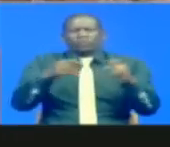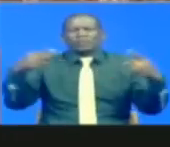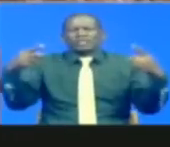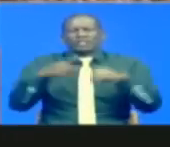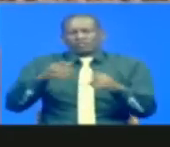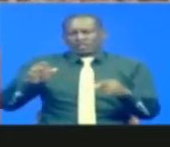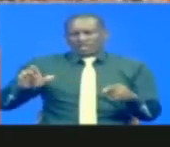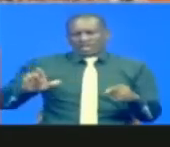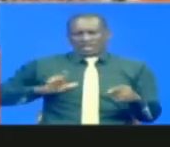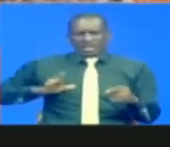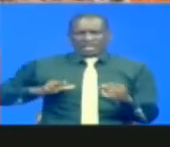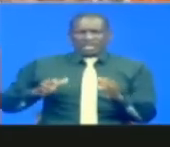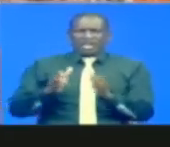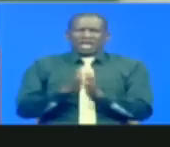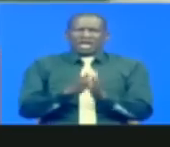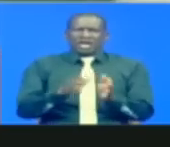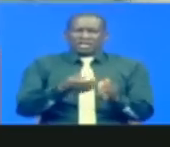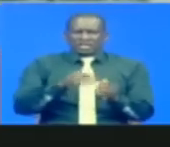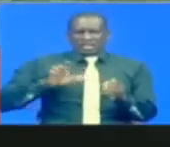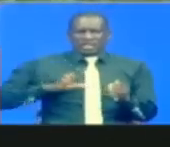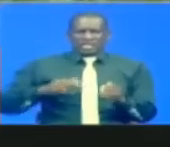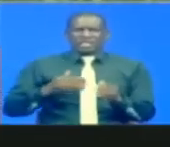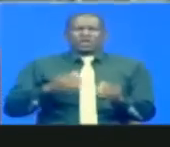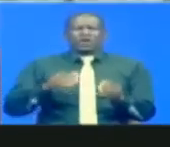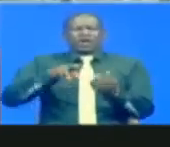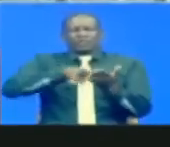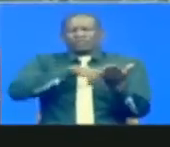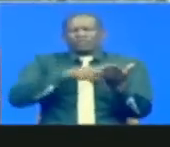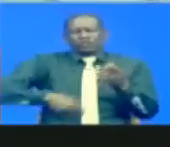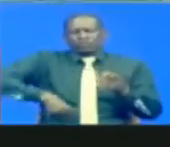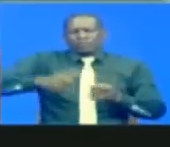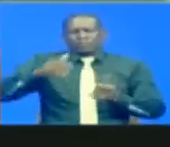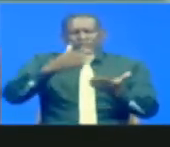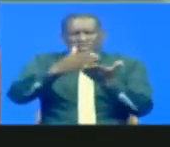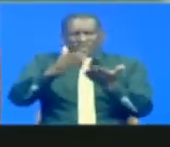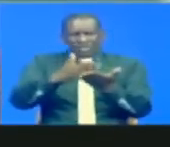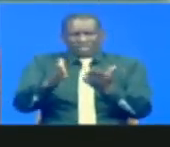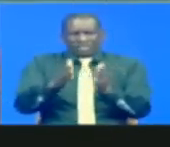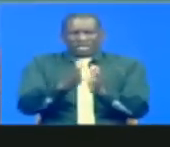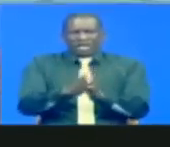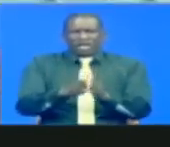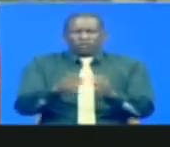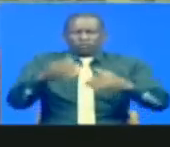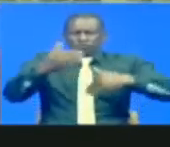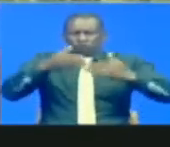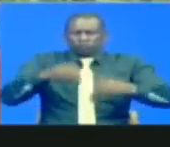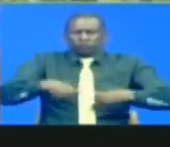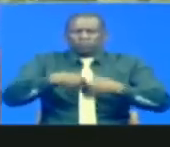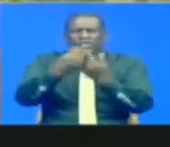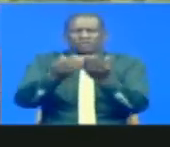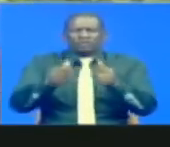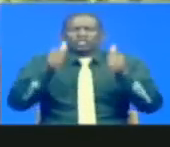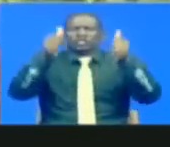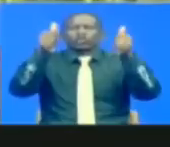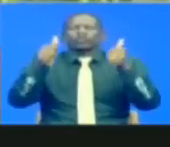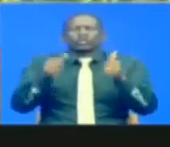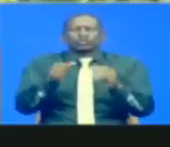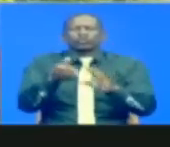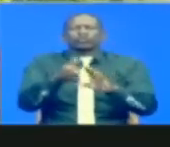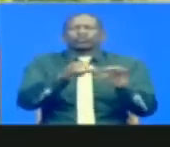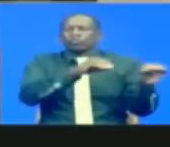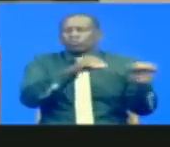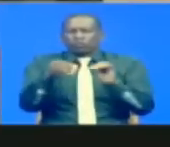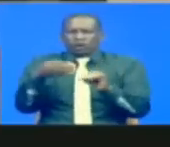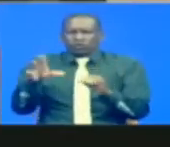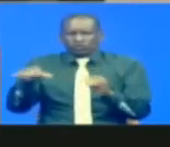management says has been unable to pay her rent and was yet to be served with a notice to vacate the property. Each of the